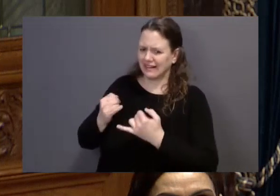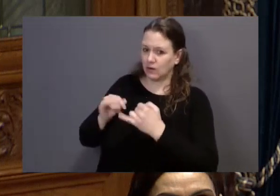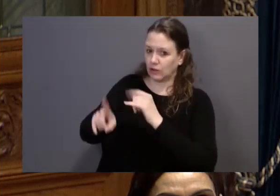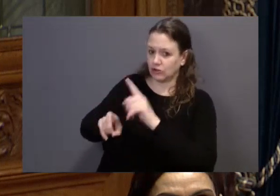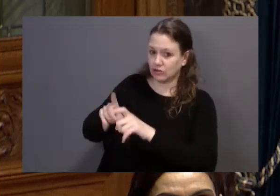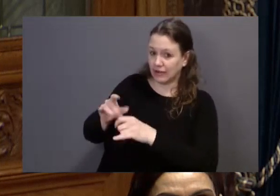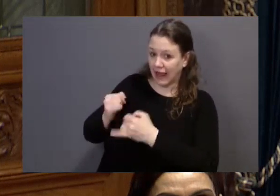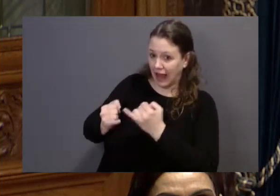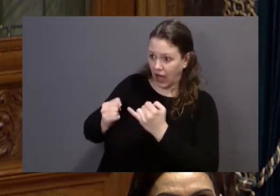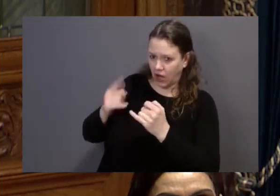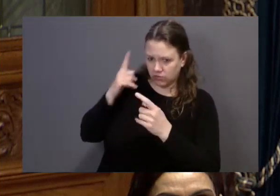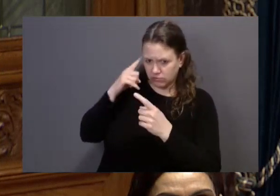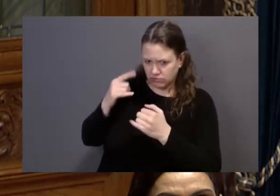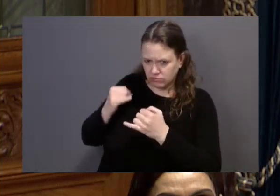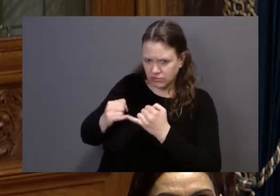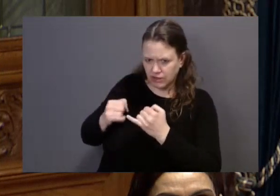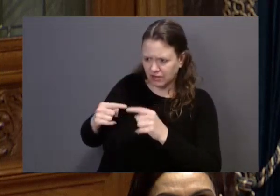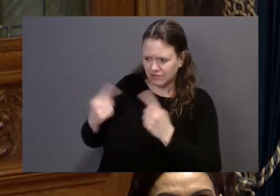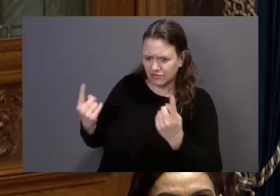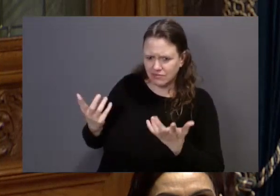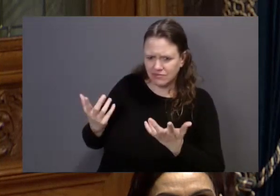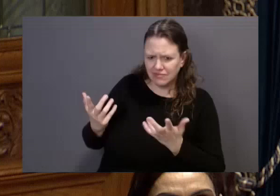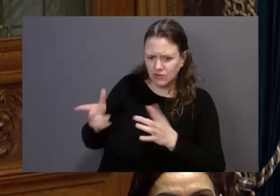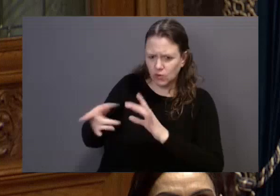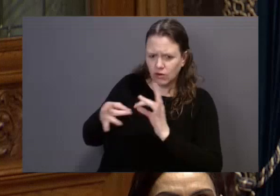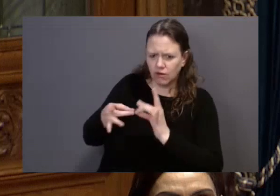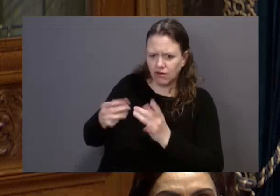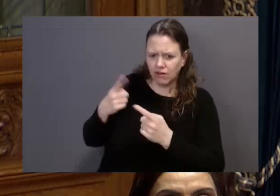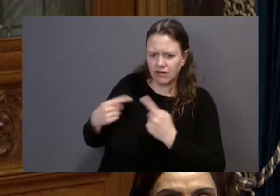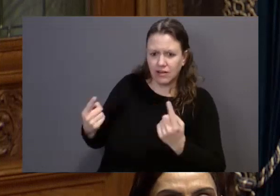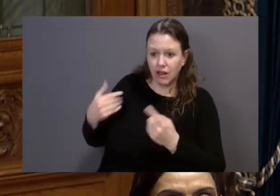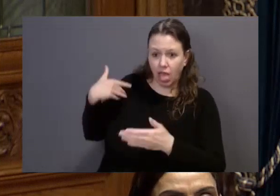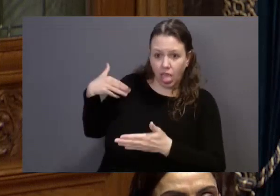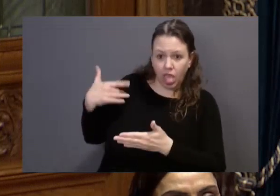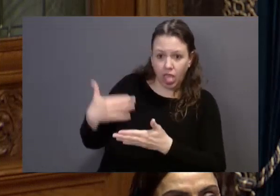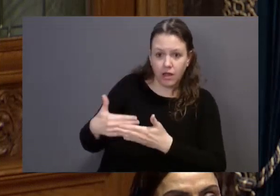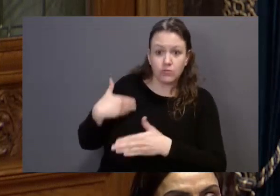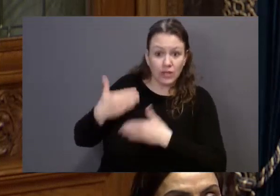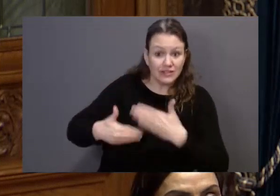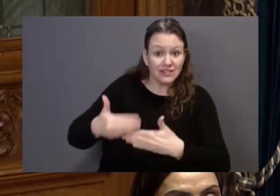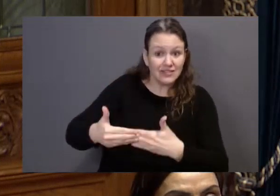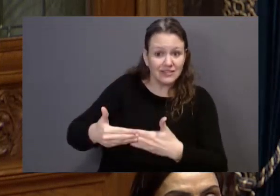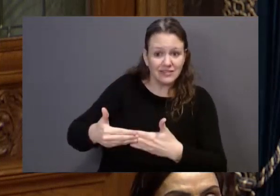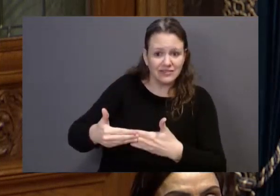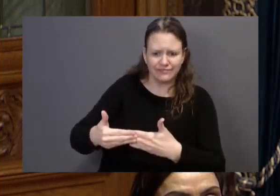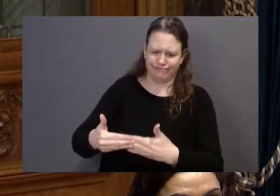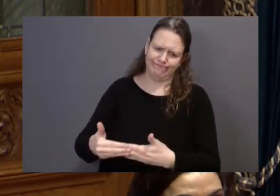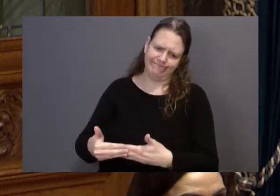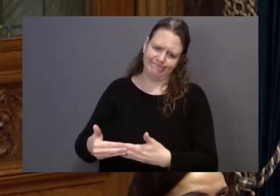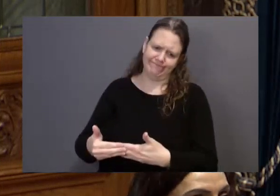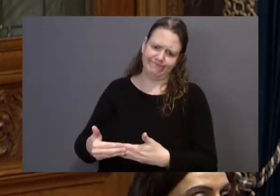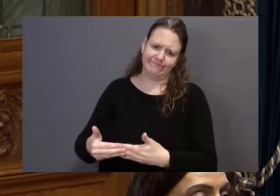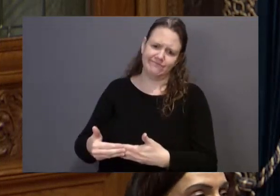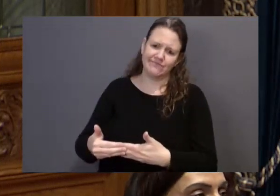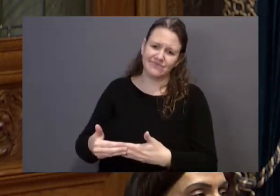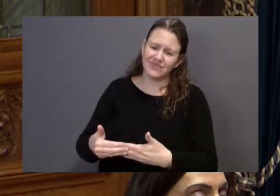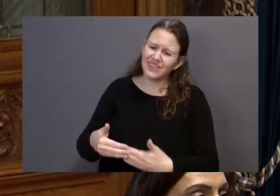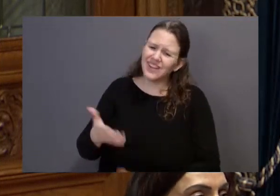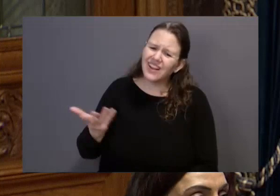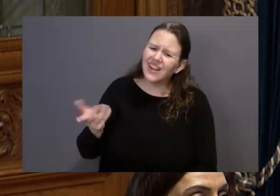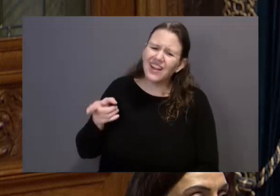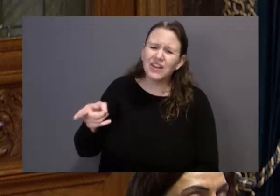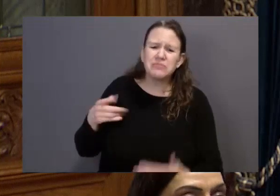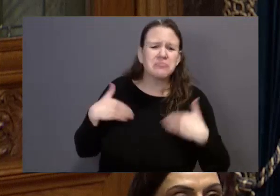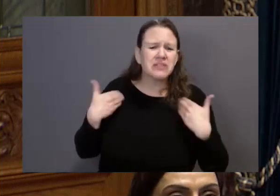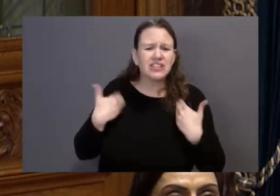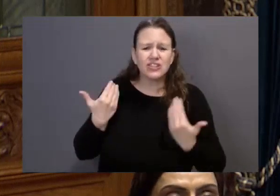Mr. Speaker, this minister understood 2 years ago that the police of jurisdiction was going to be a problem,